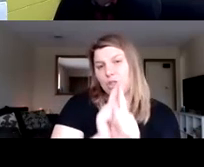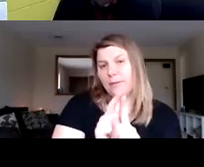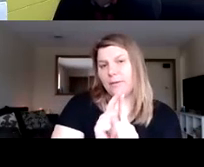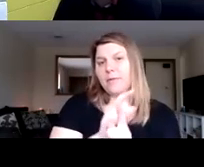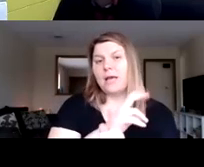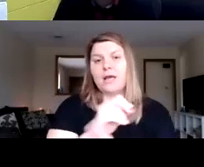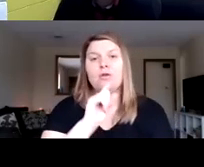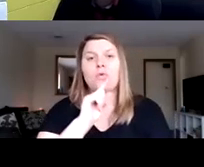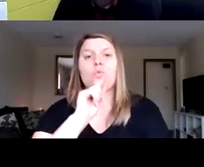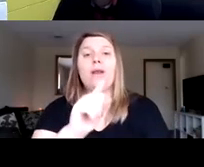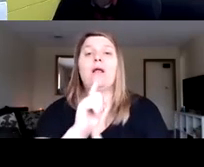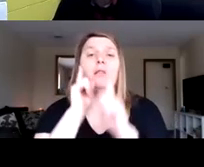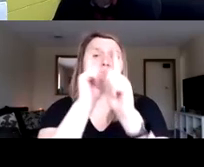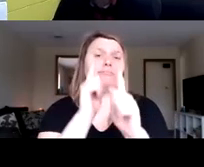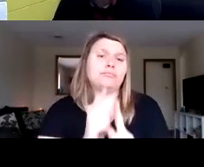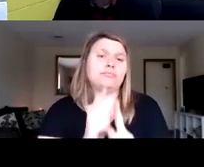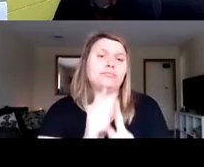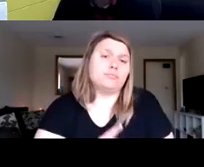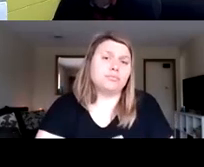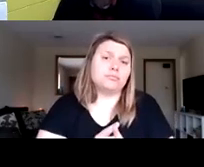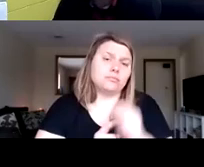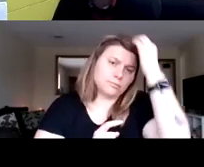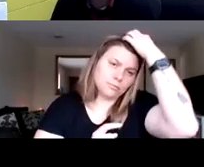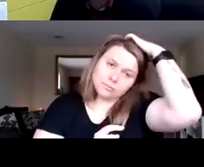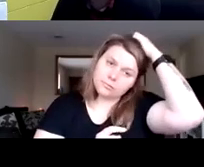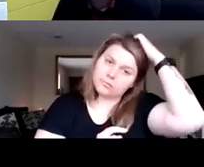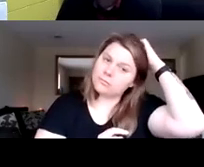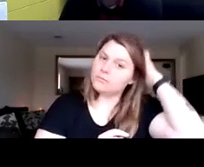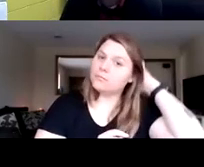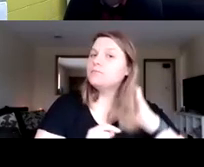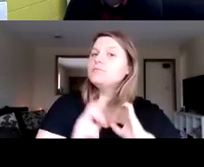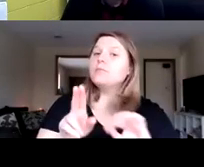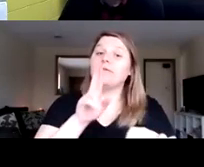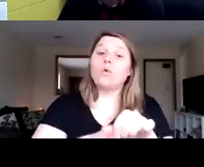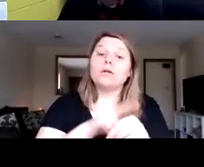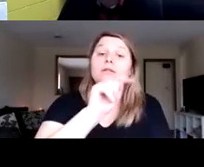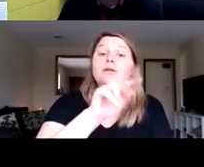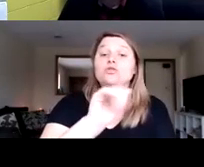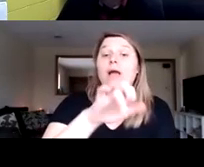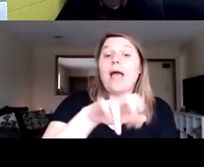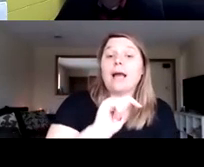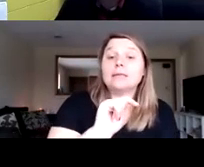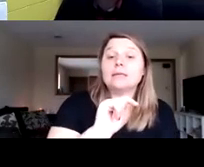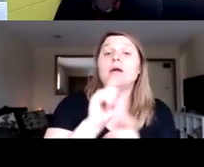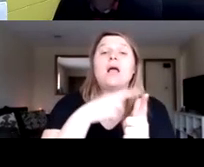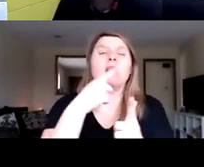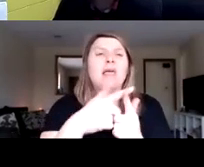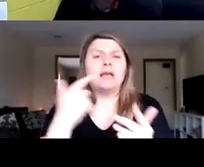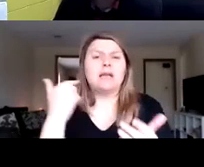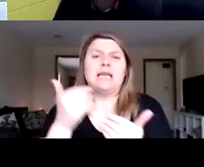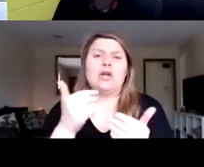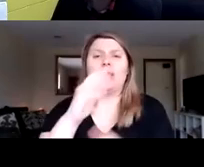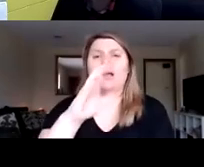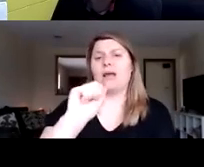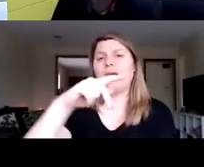real milestones in the course of the track. And then usually a nearing capstone is